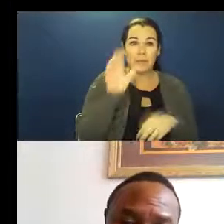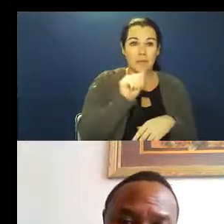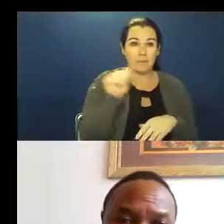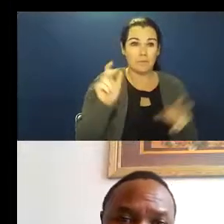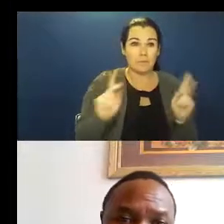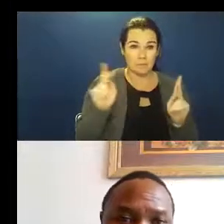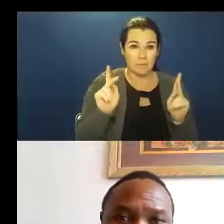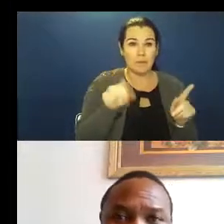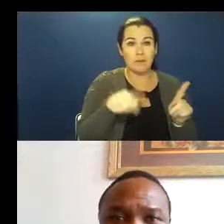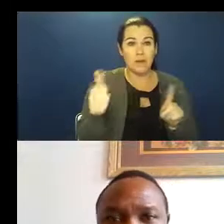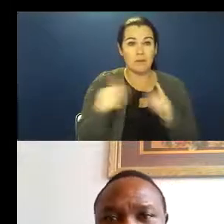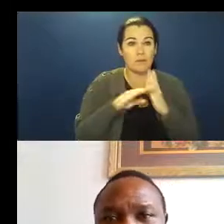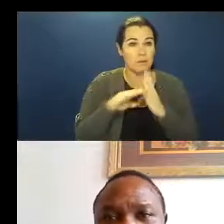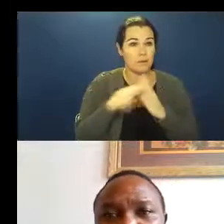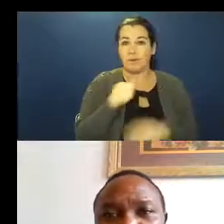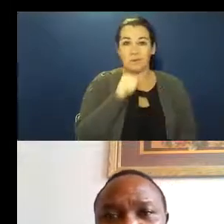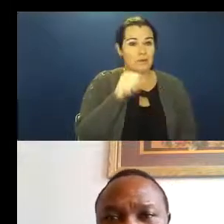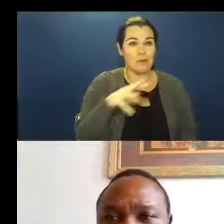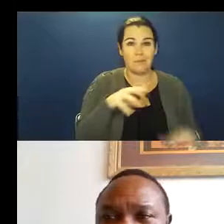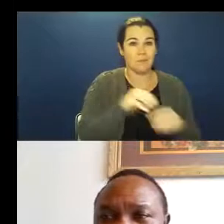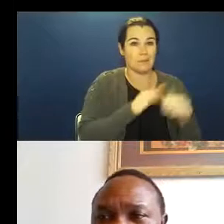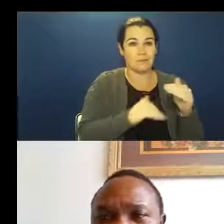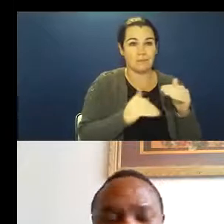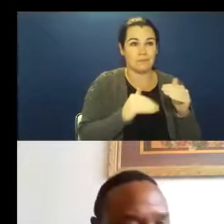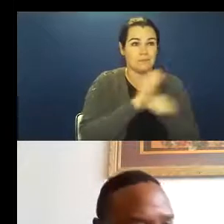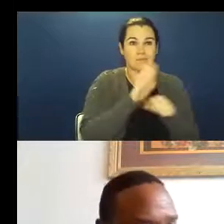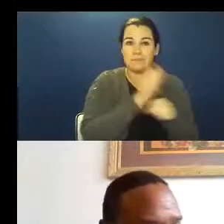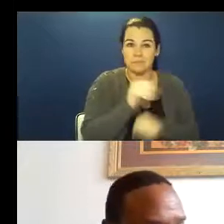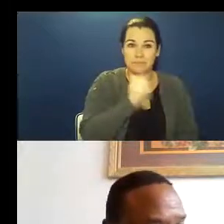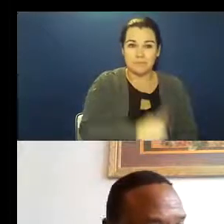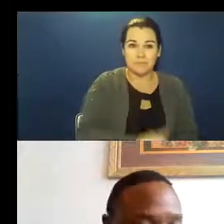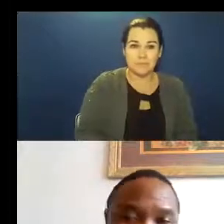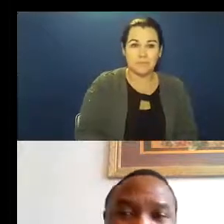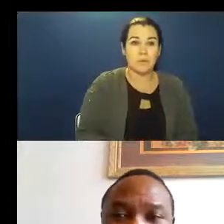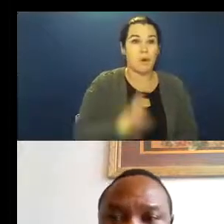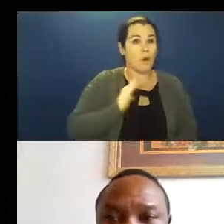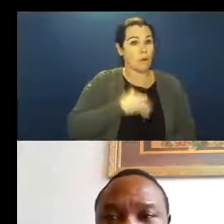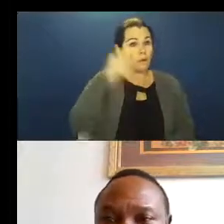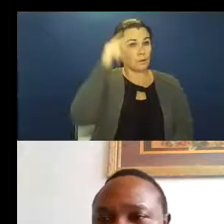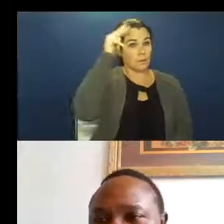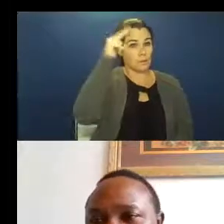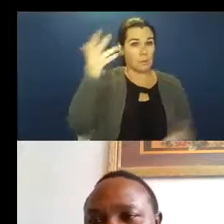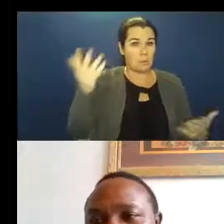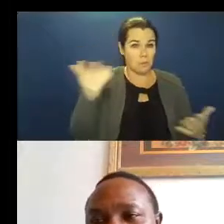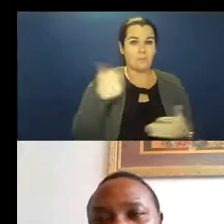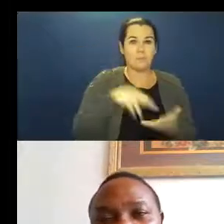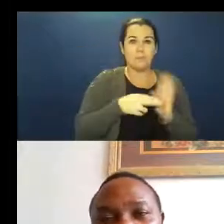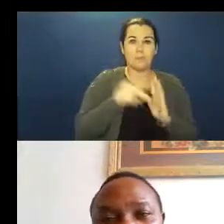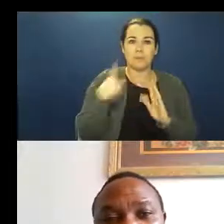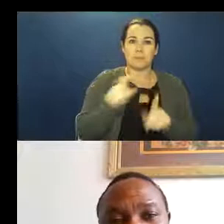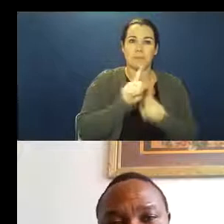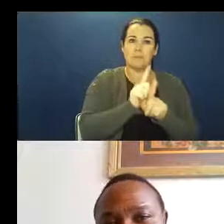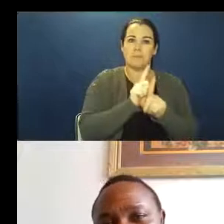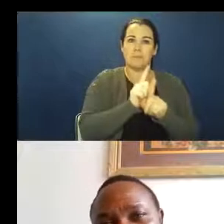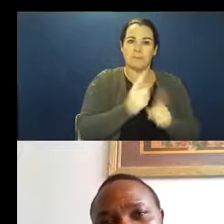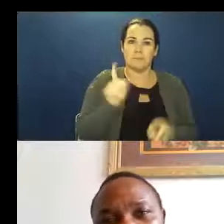other minorities are under-participating. And one of the things that we have realized that it's a huge need is mentorship. And so